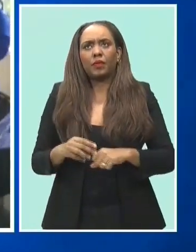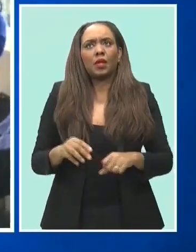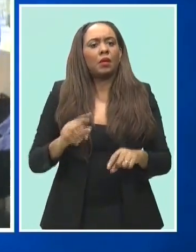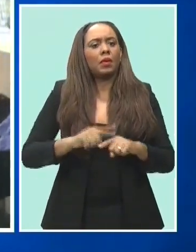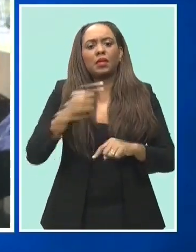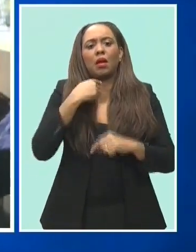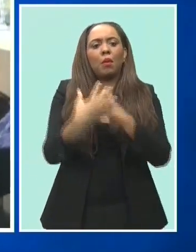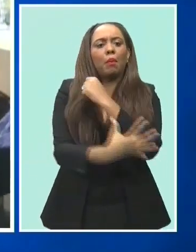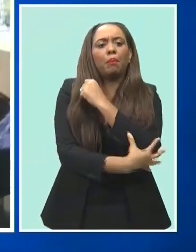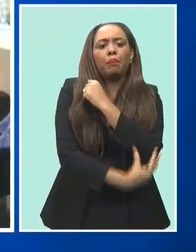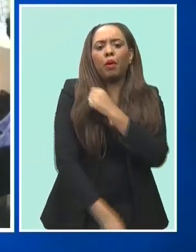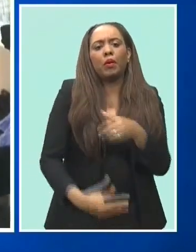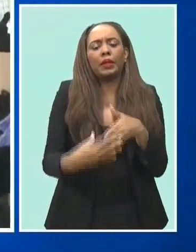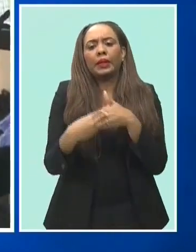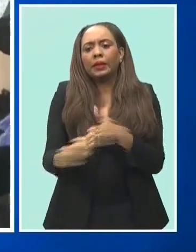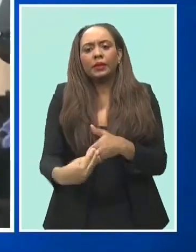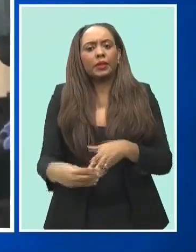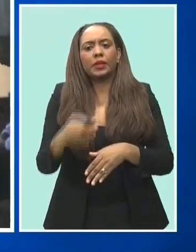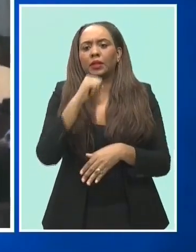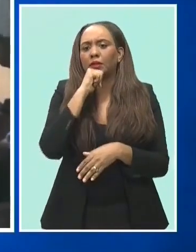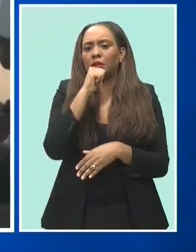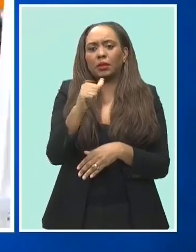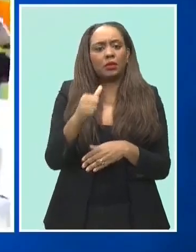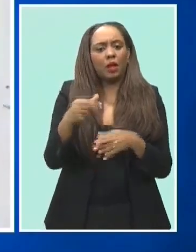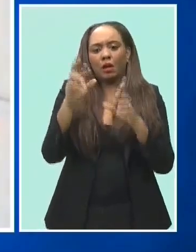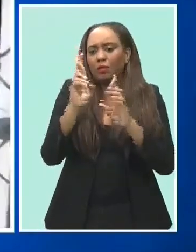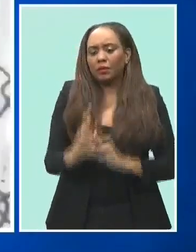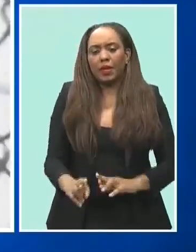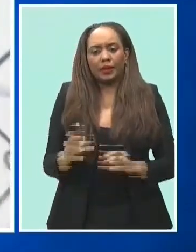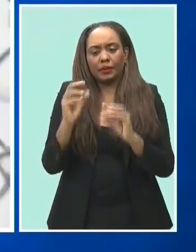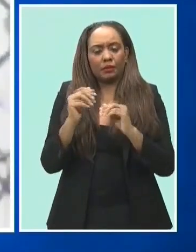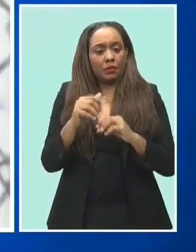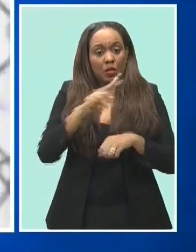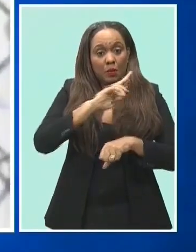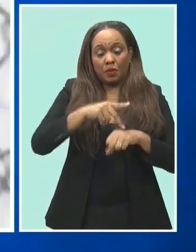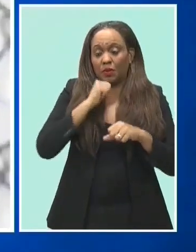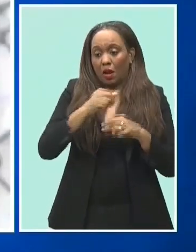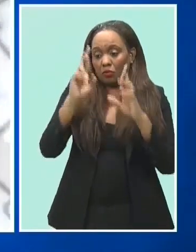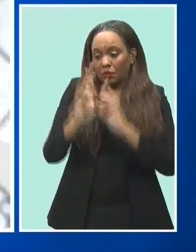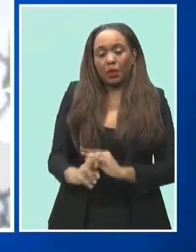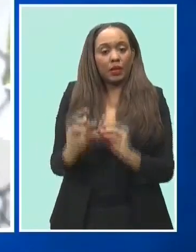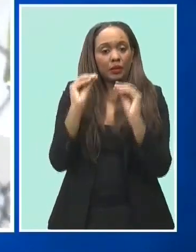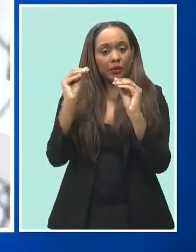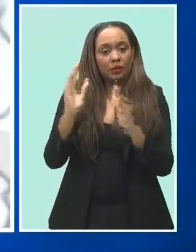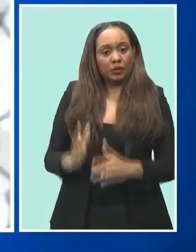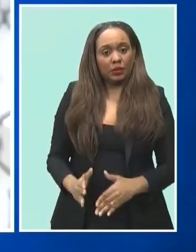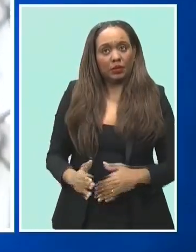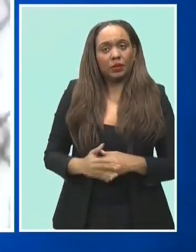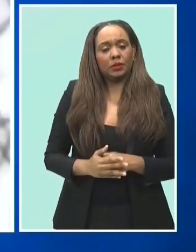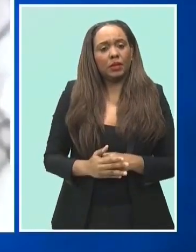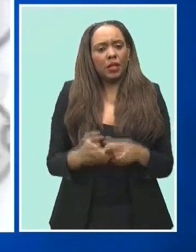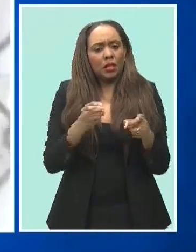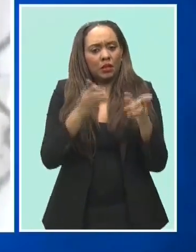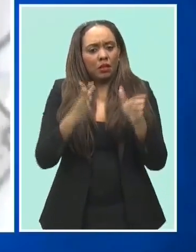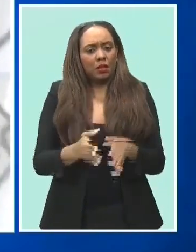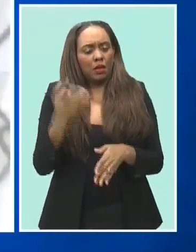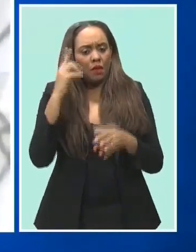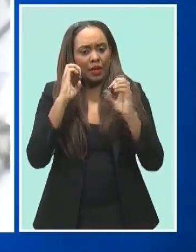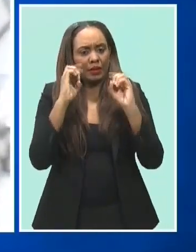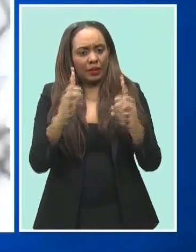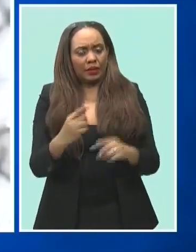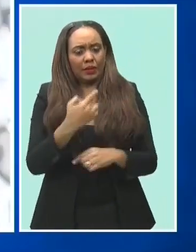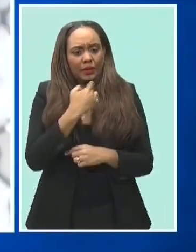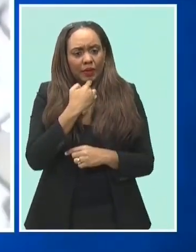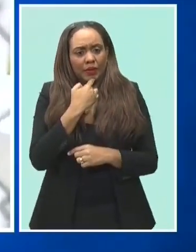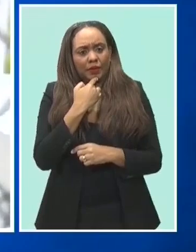leadership skills and lack of respect tops the list. In speaking with our Eyewitness News team today, Director of Education Marcellus Taylor